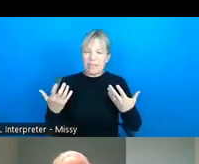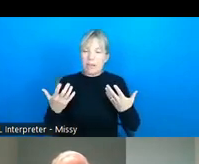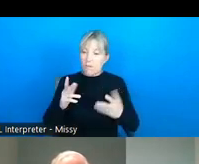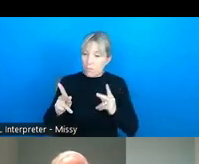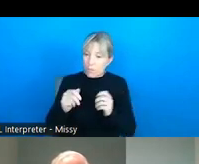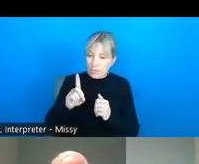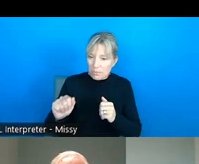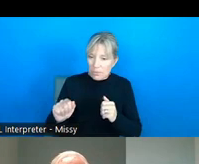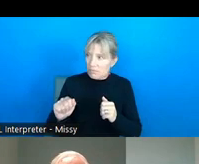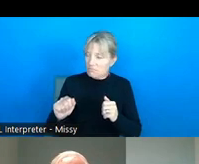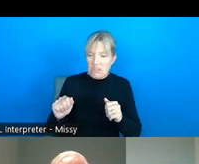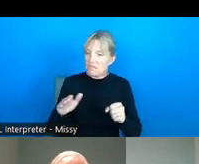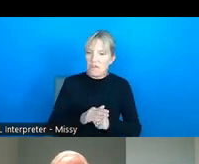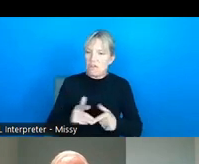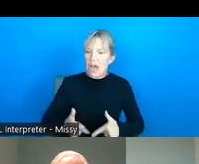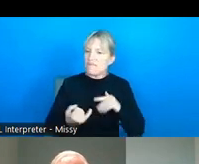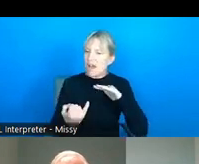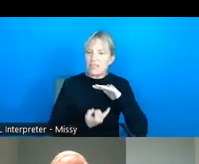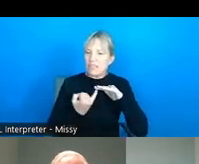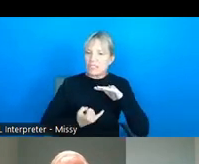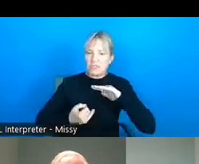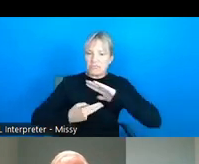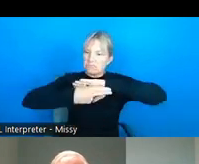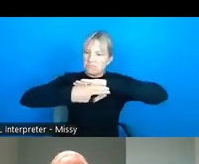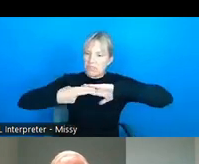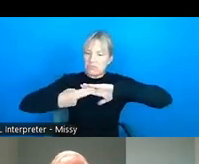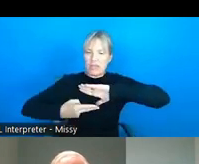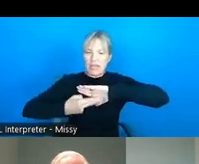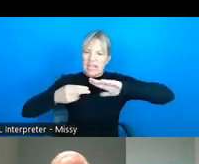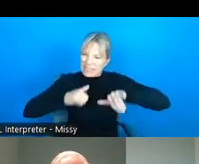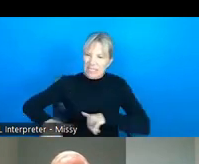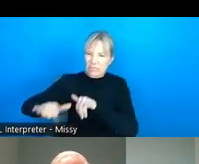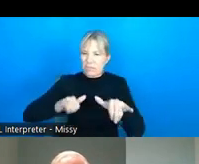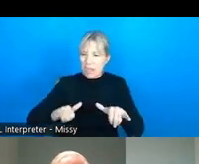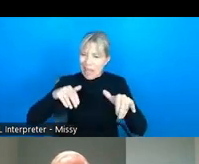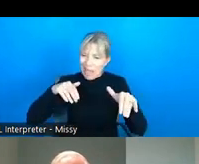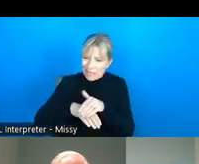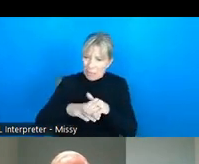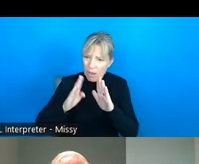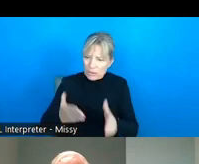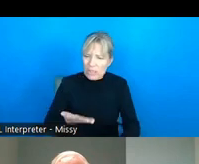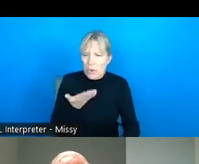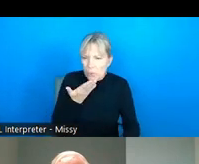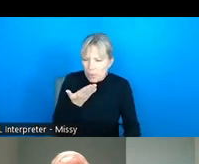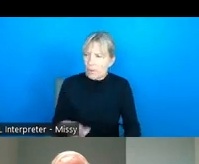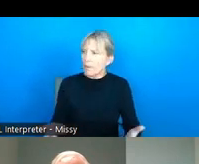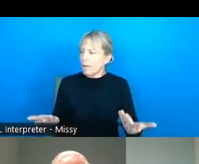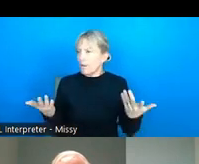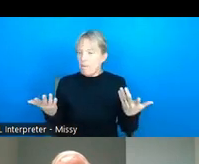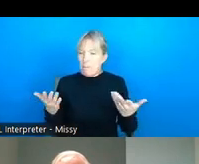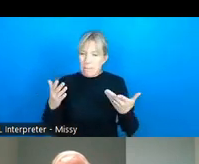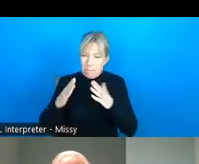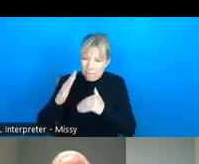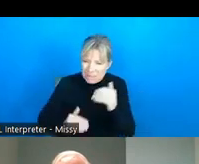a life of isolation, stigma, and stereotyping. Little accessible housing, very few accessible buildings,